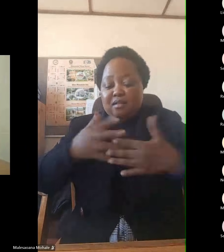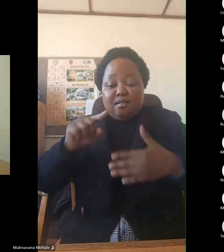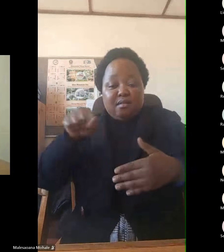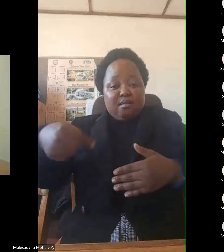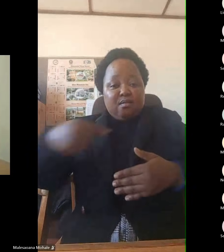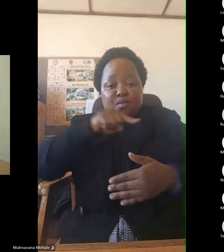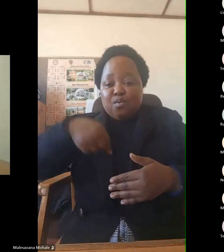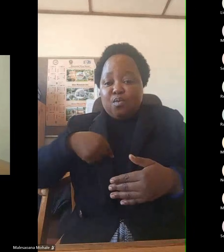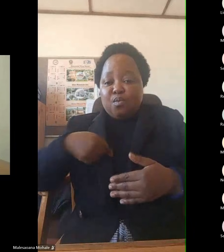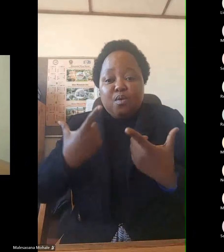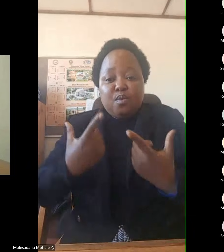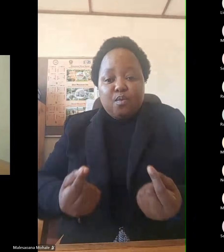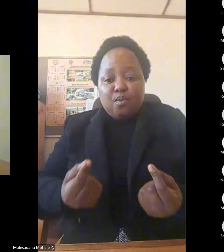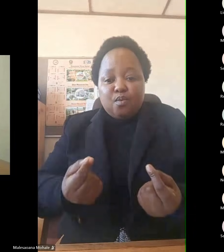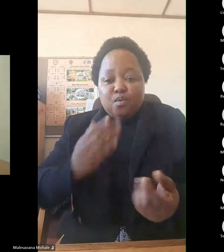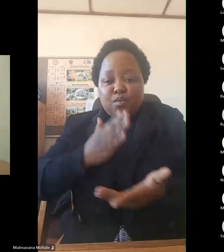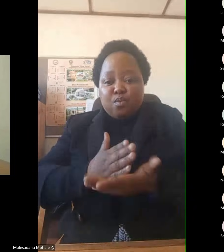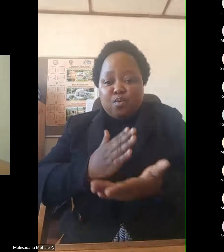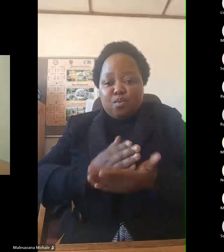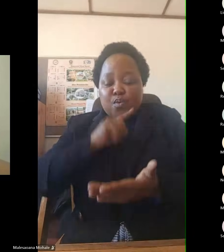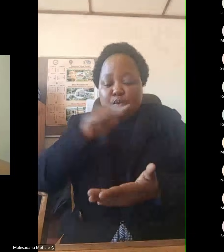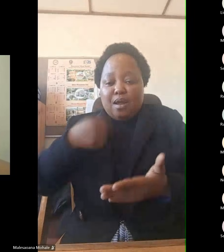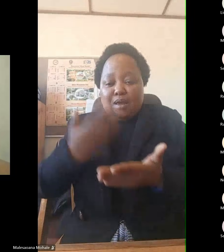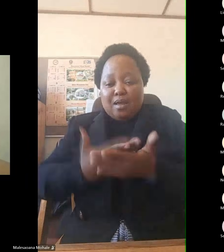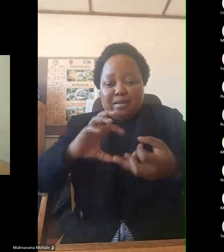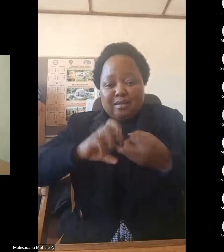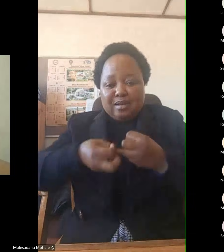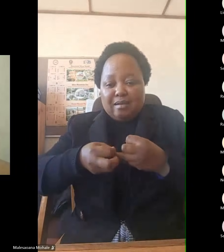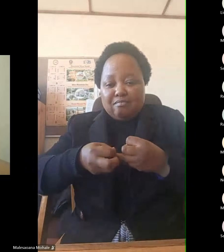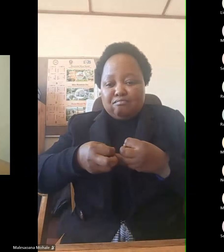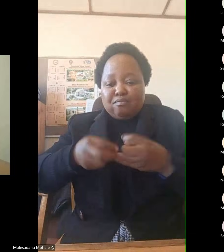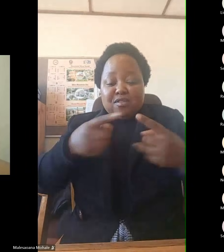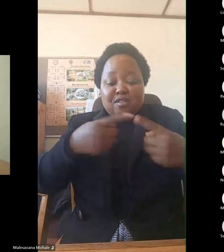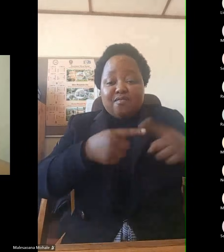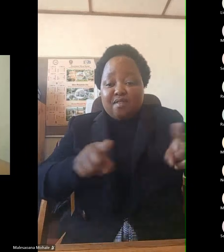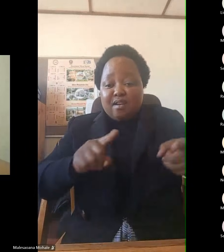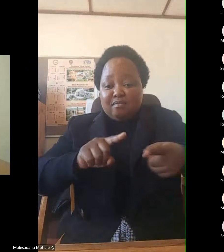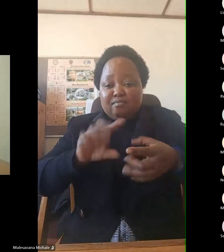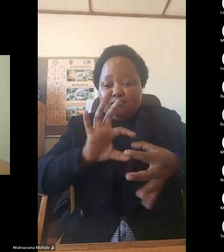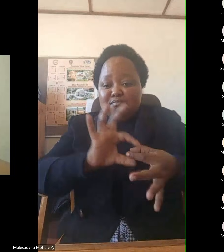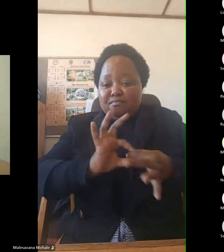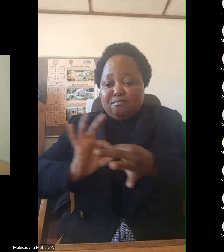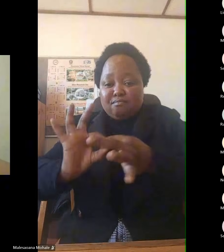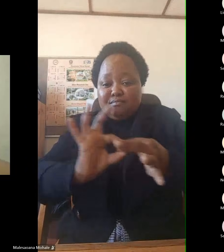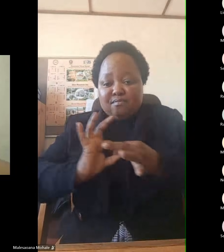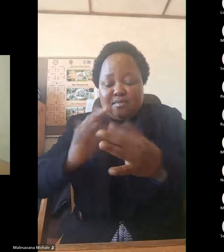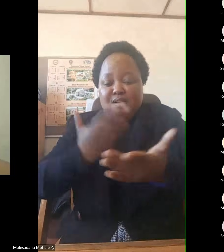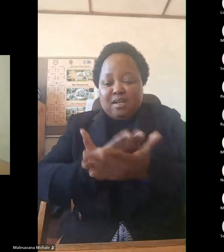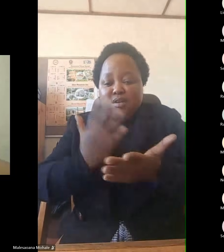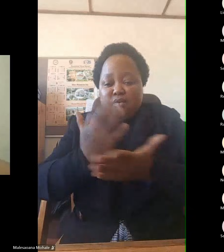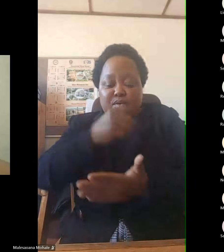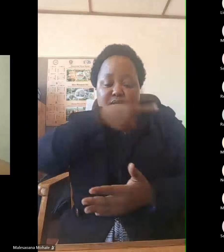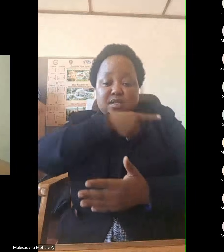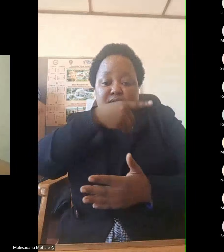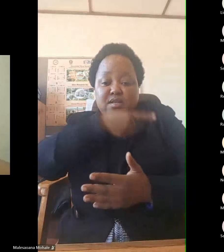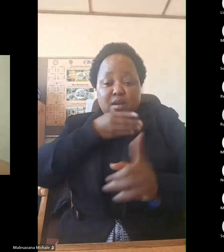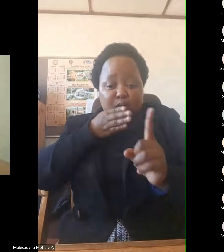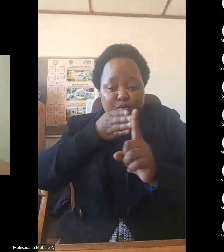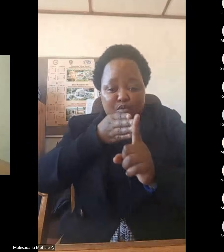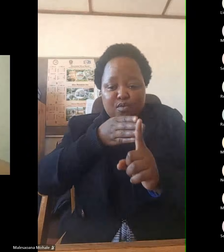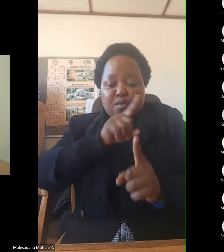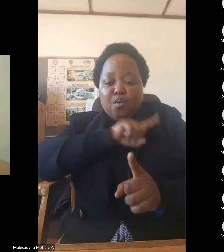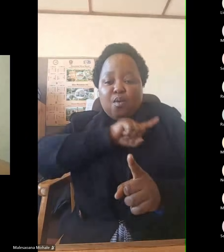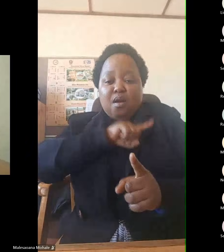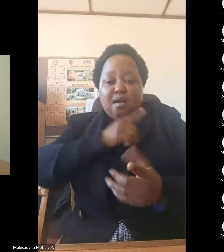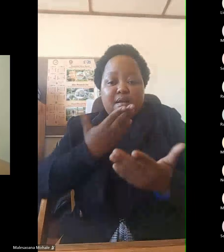our multi-sectoral responses take a gender transformative approach that can deliver the lasting